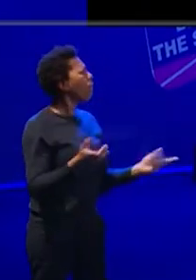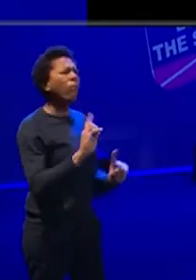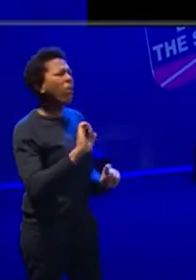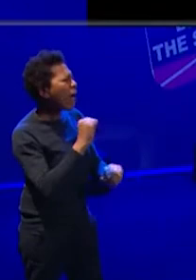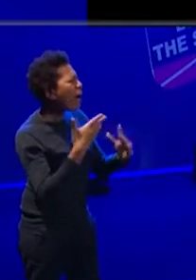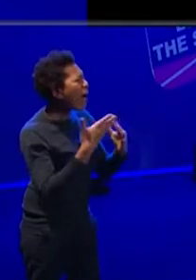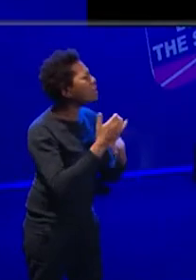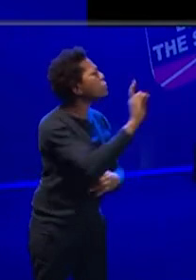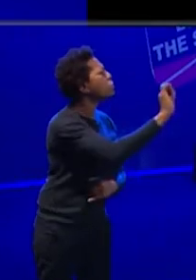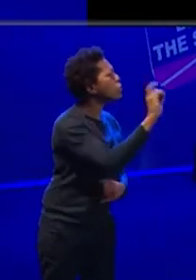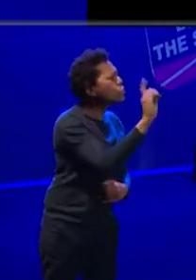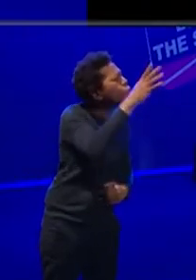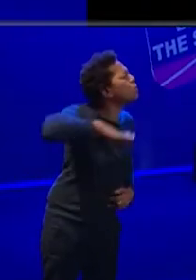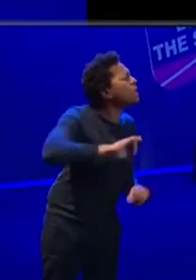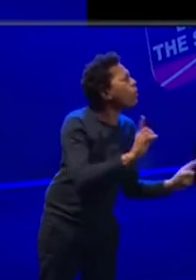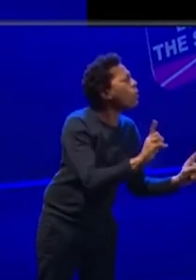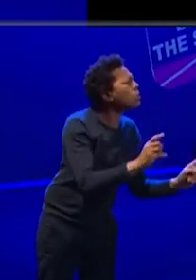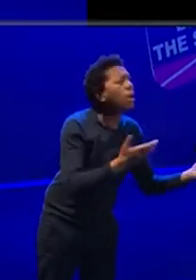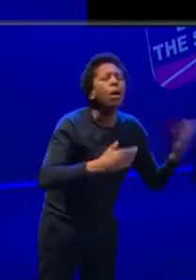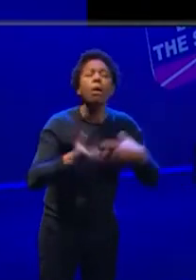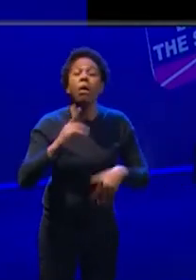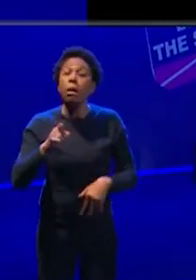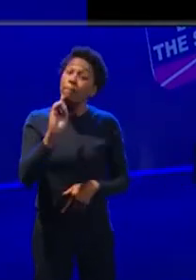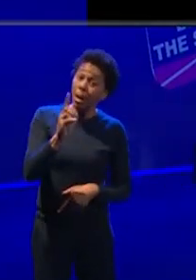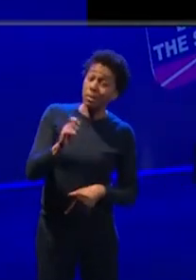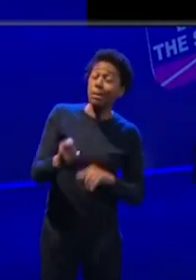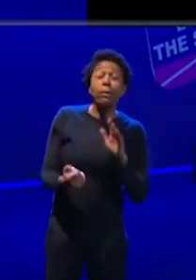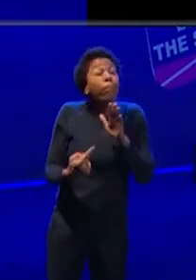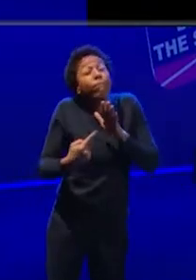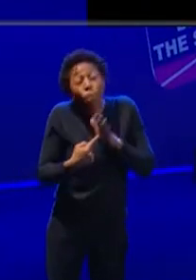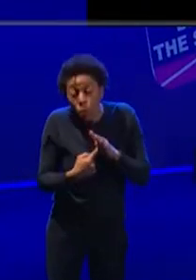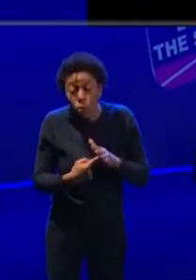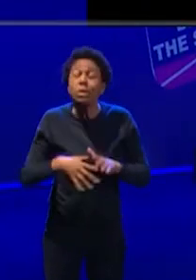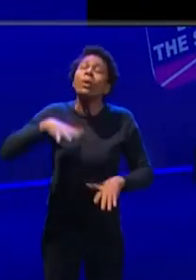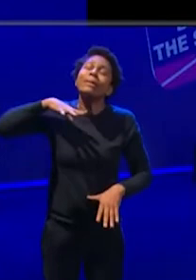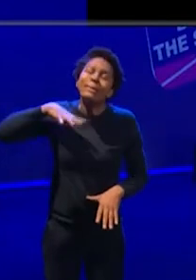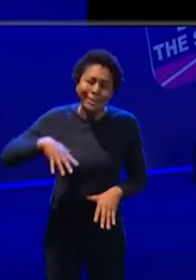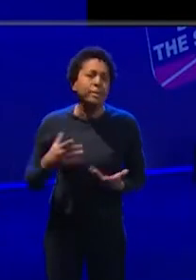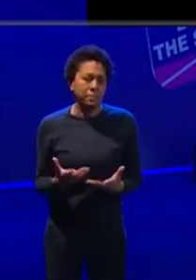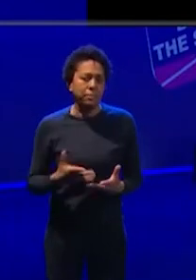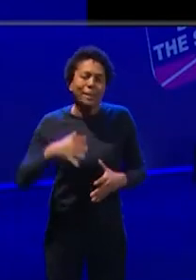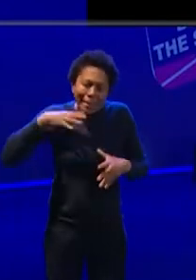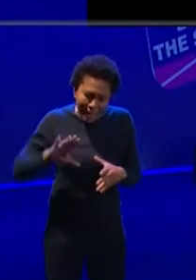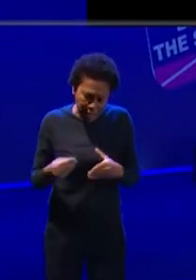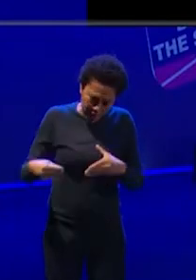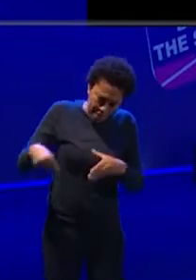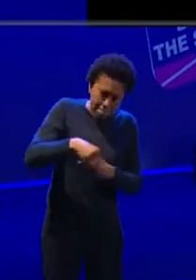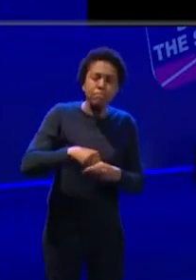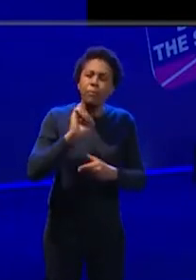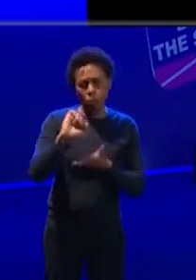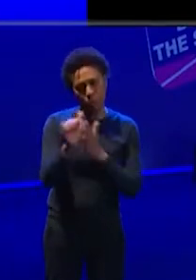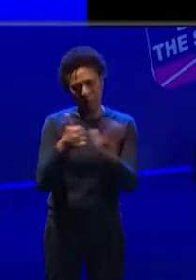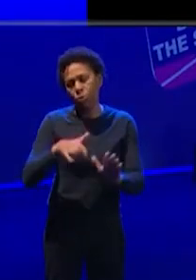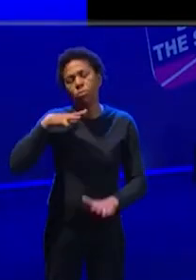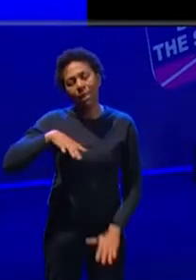access needs. But I want you to know that those are things that I really need those to be part of your competencies and